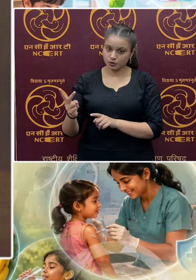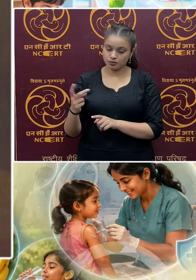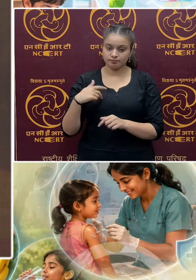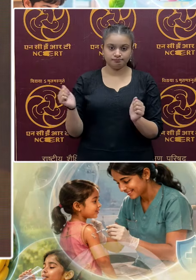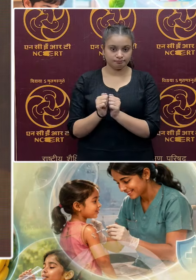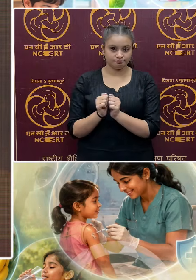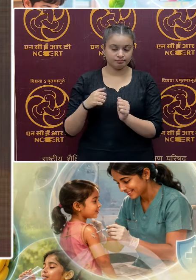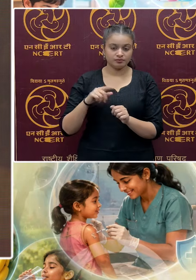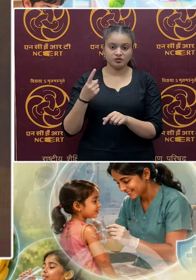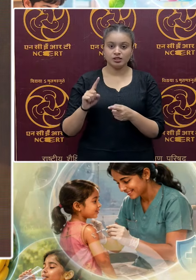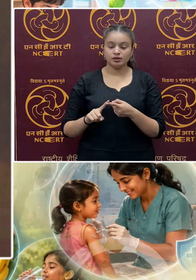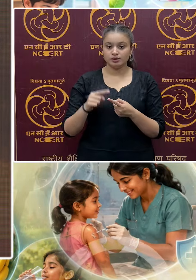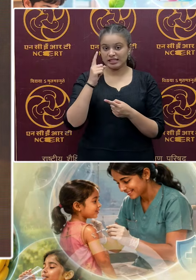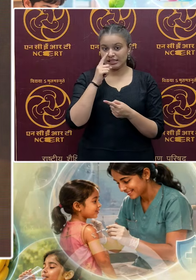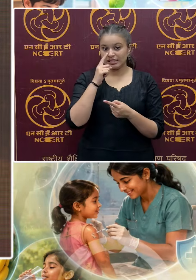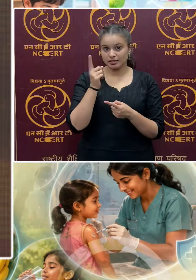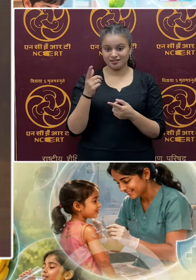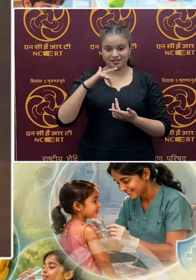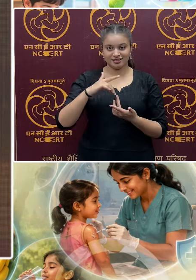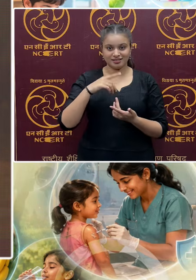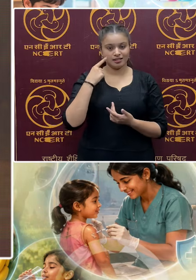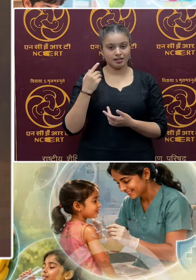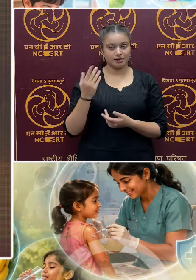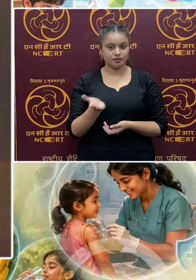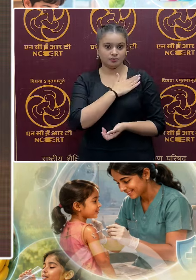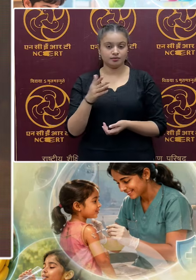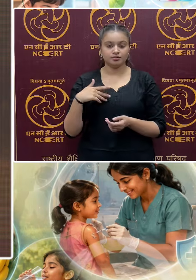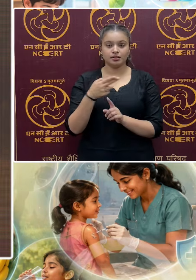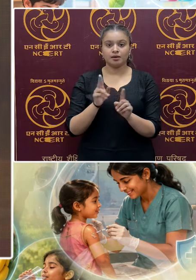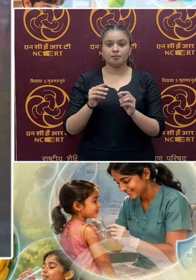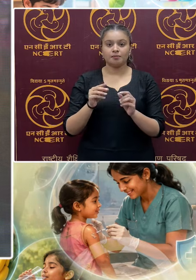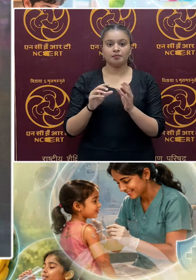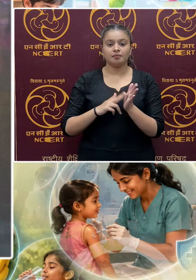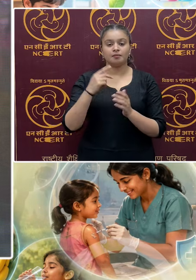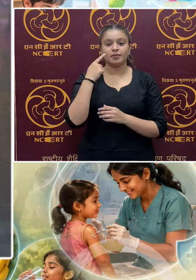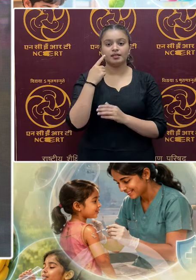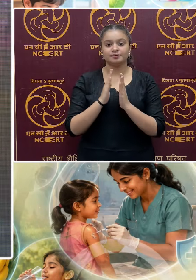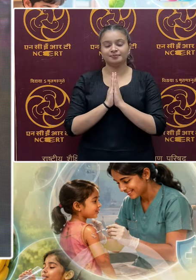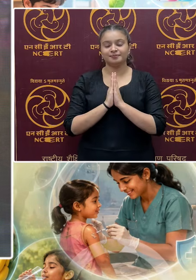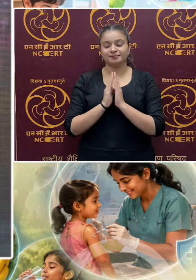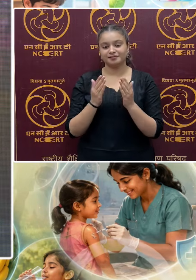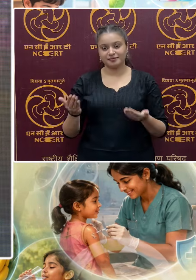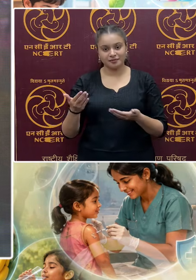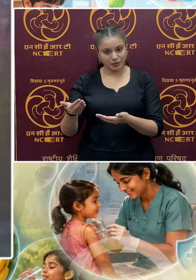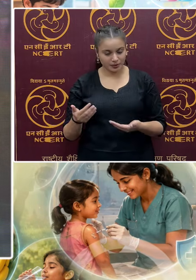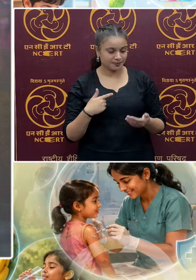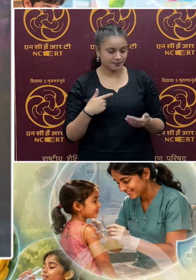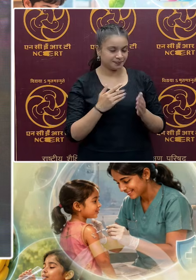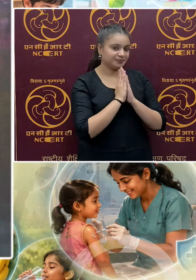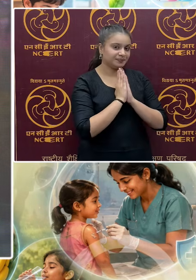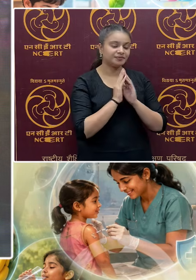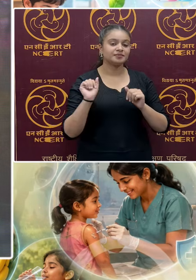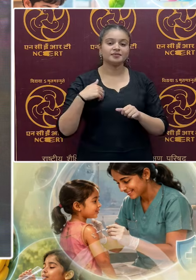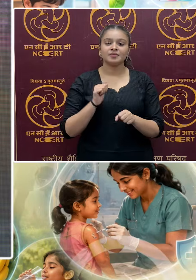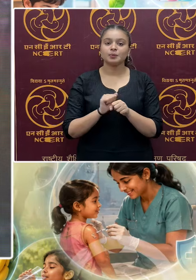us our first guest. She is Dr. Bani Tambar Eri. Ma'am, a very warm welcome. Namaskar. Namaskar.